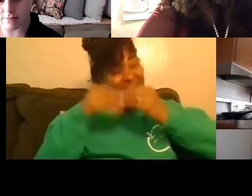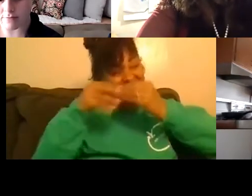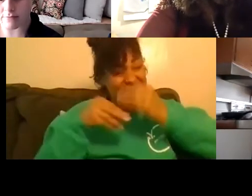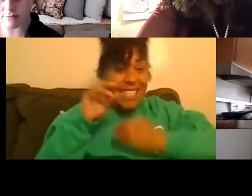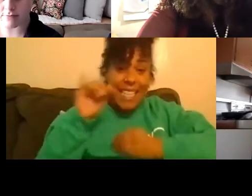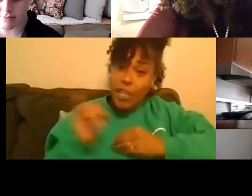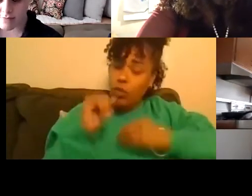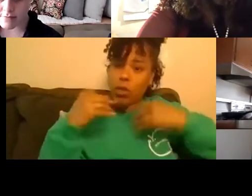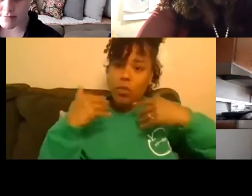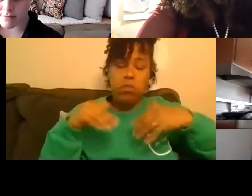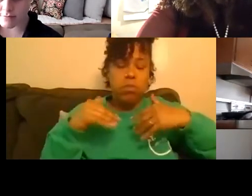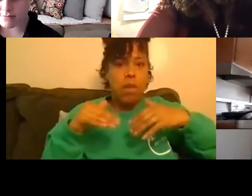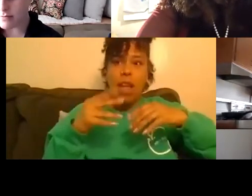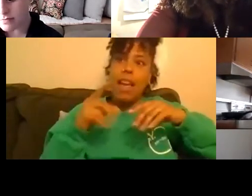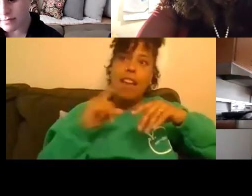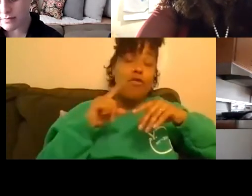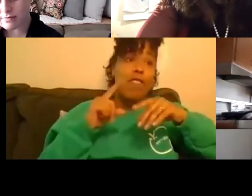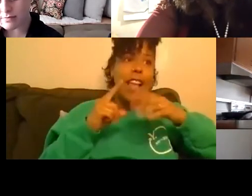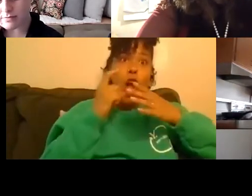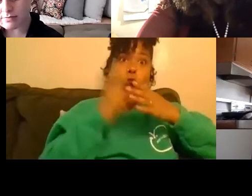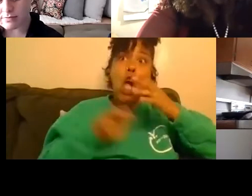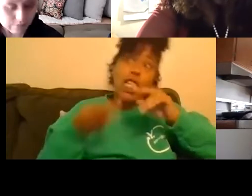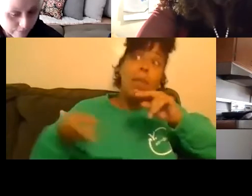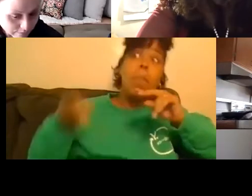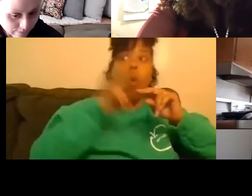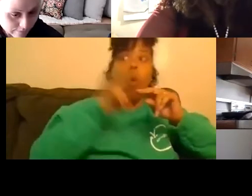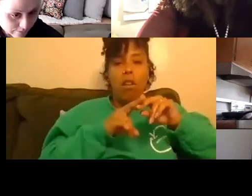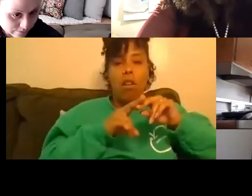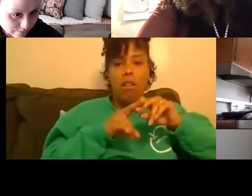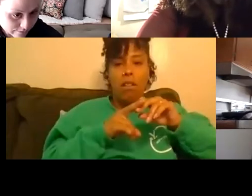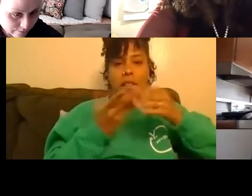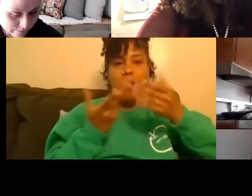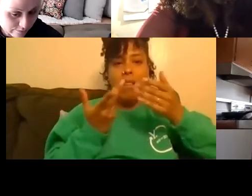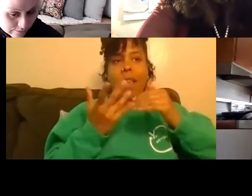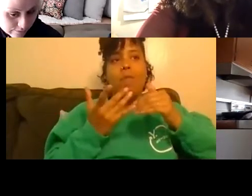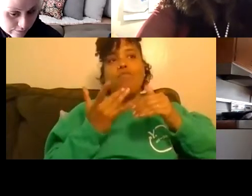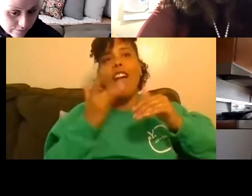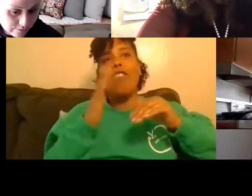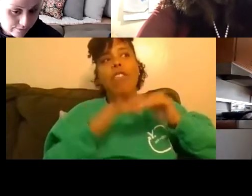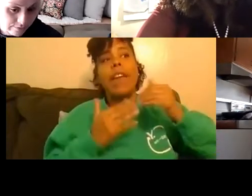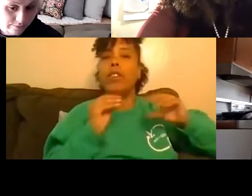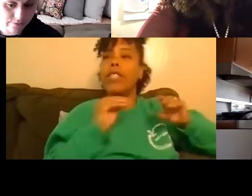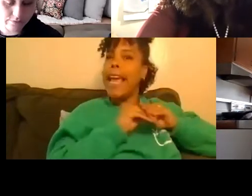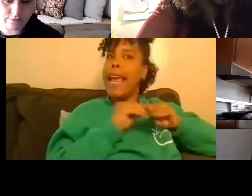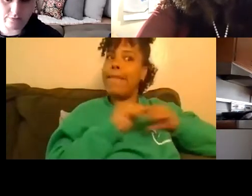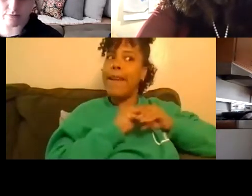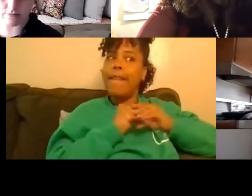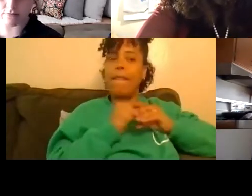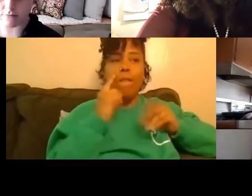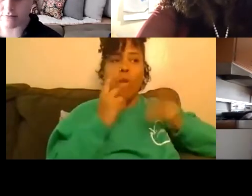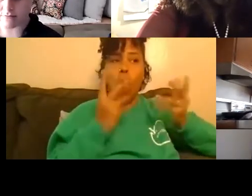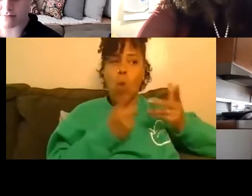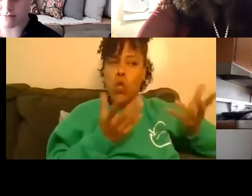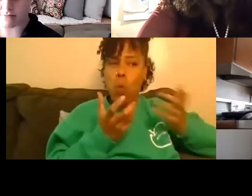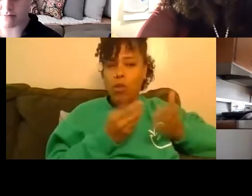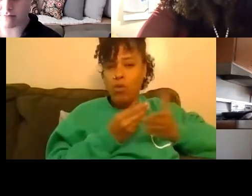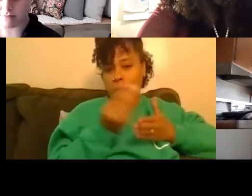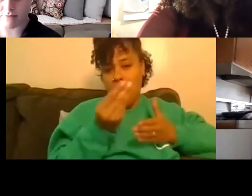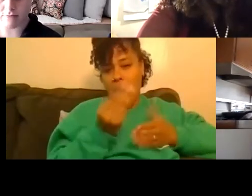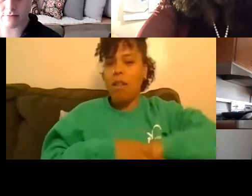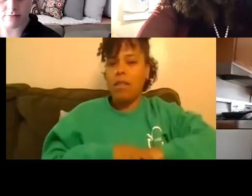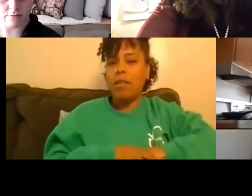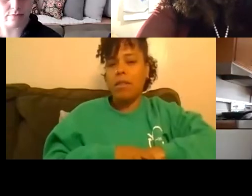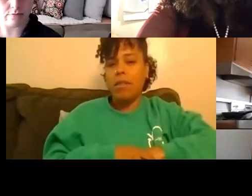and really costs so much more than just saving for what you want. Absolutely. You know, I think that's a big